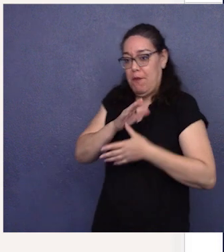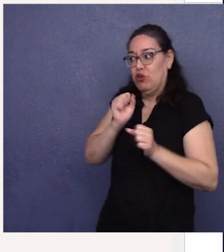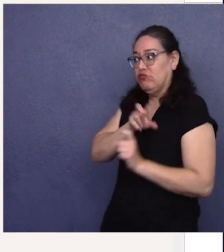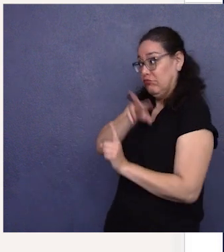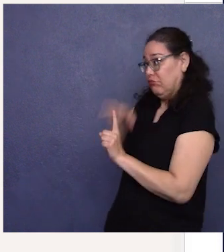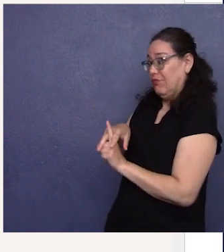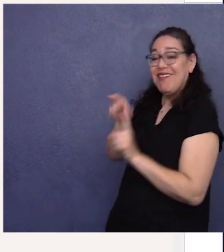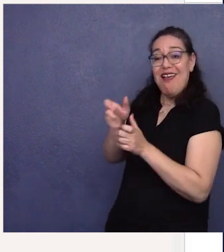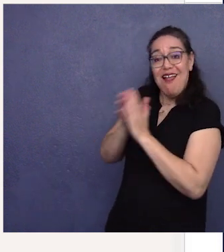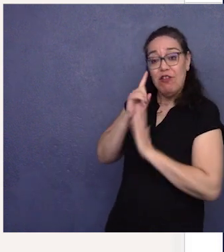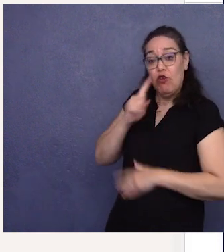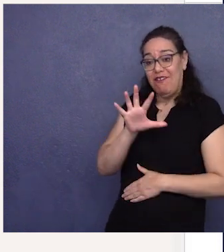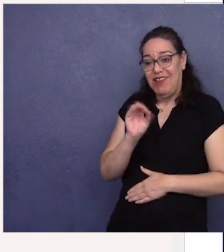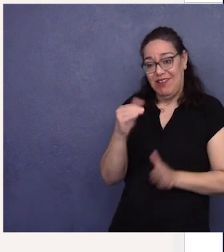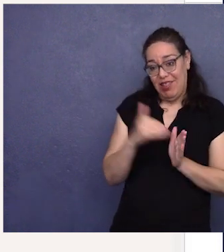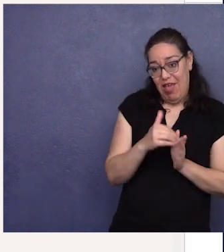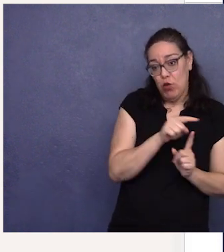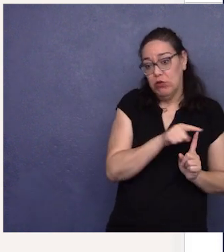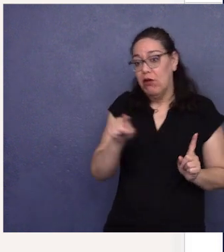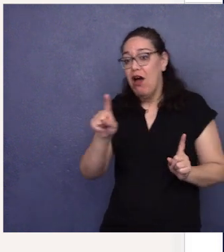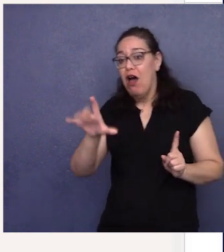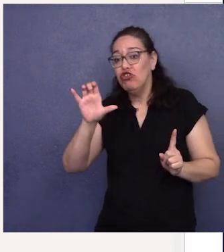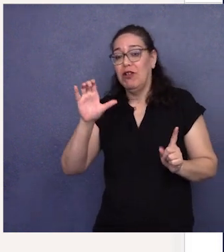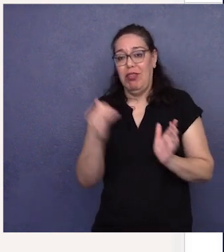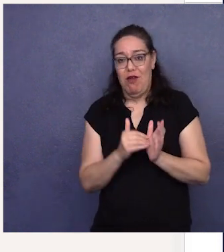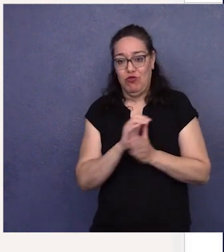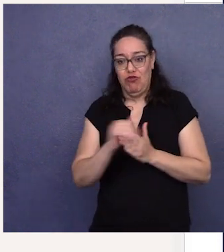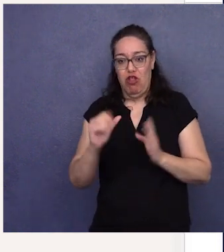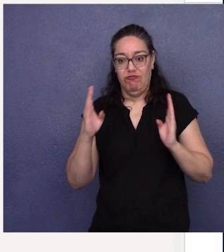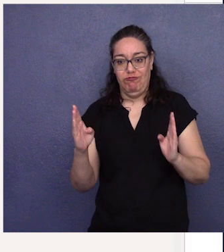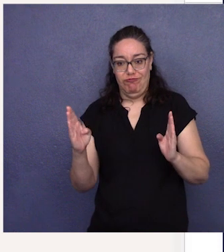between $50,000 to $100,000 maximum.